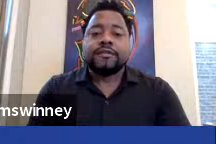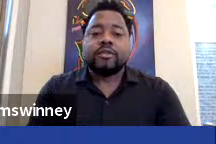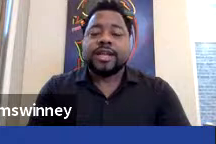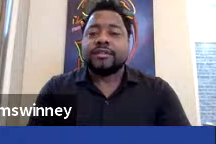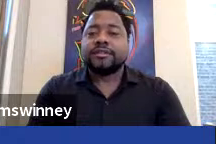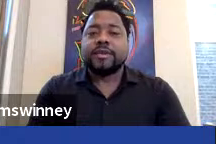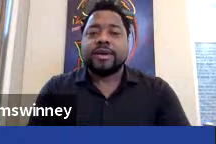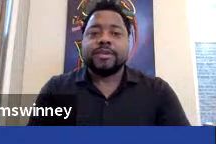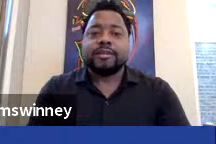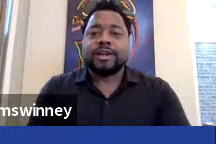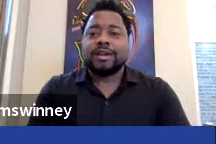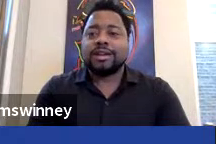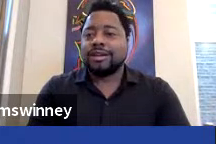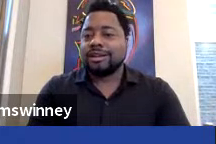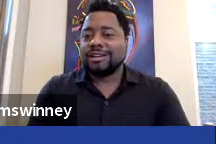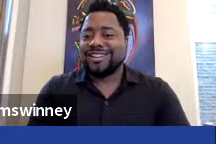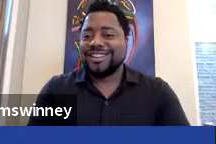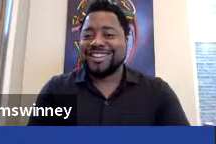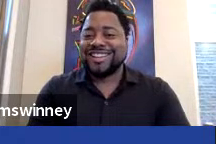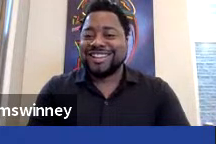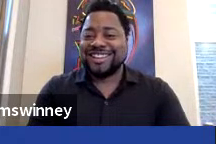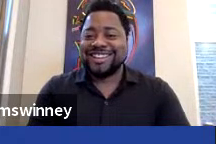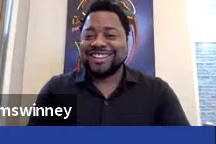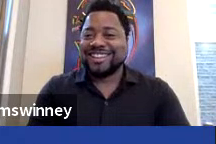Or is the format different in my